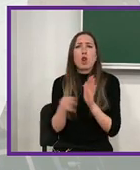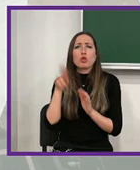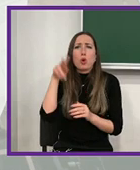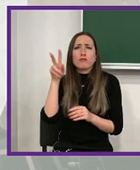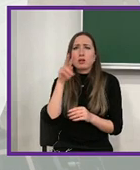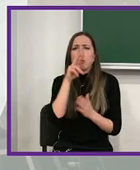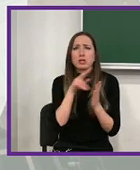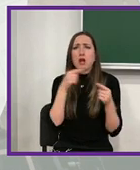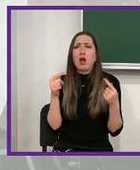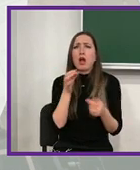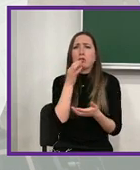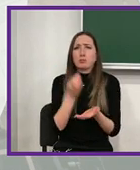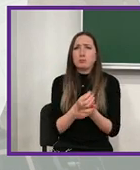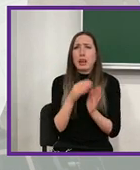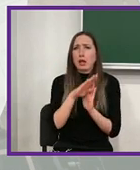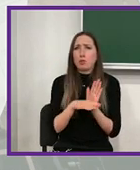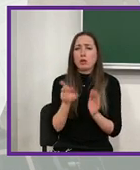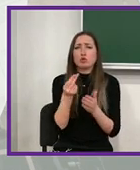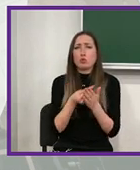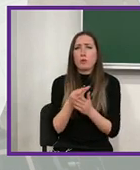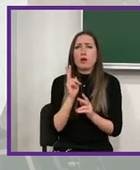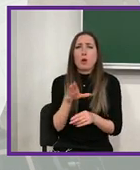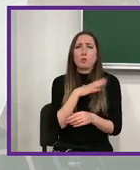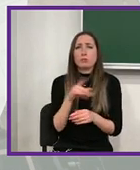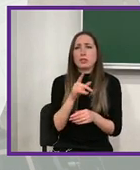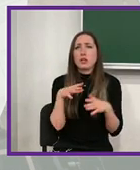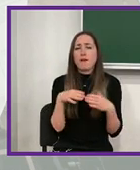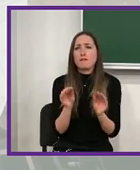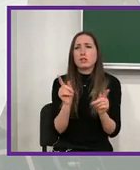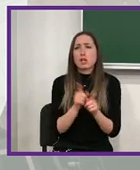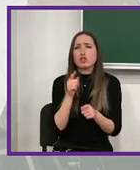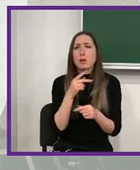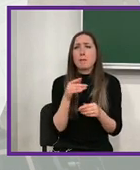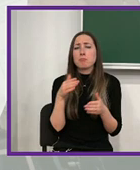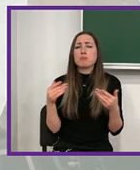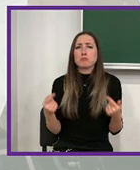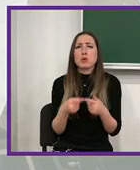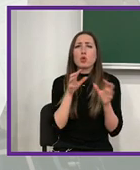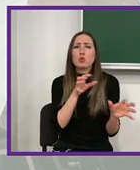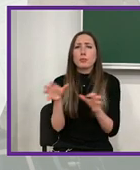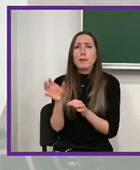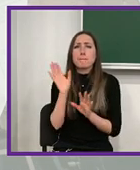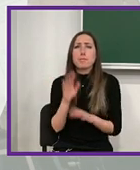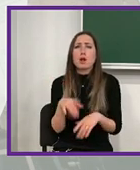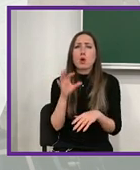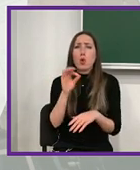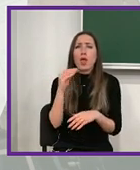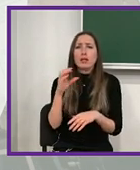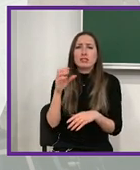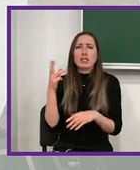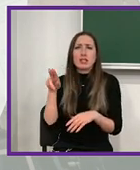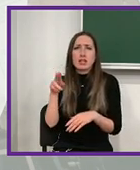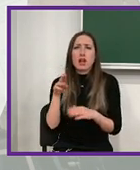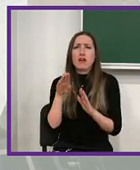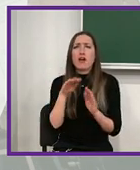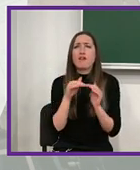conduct our human rights due diligence in line with the UN guiding principles and the OECD guidelines. And there's a lot of